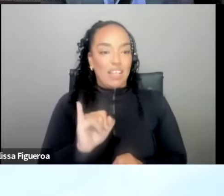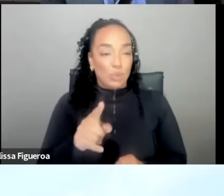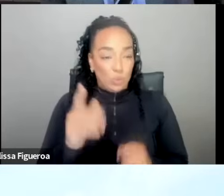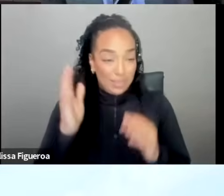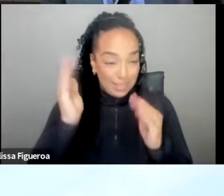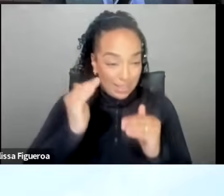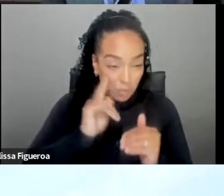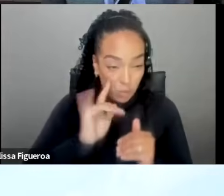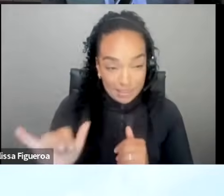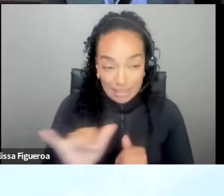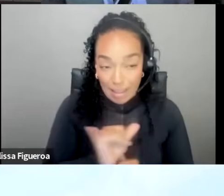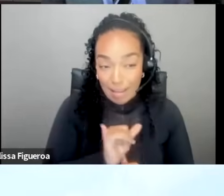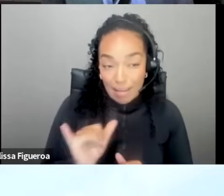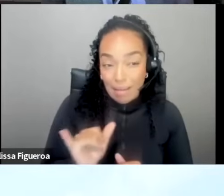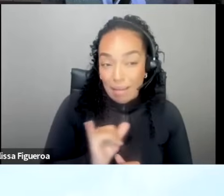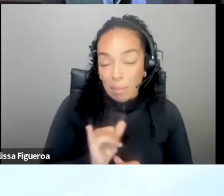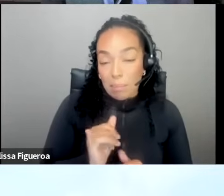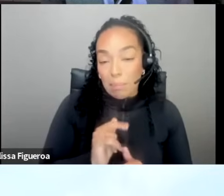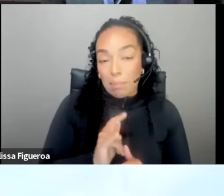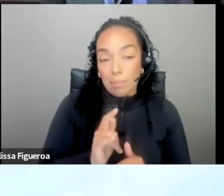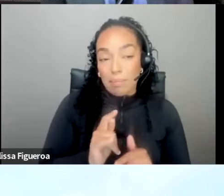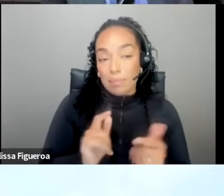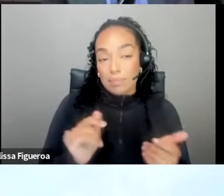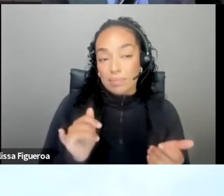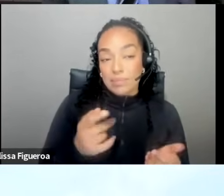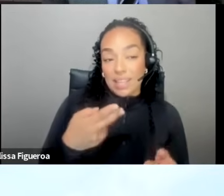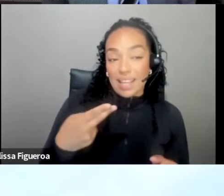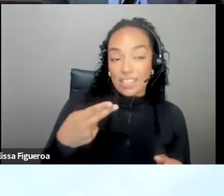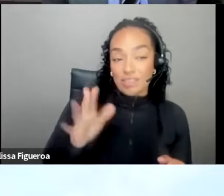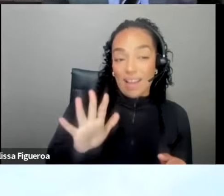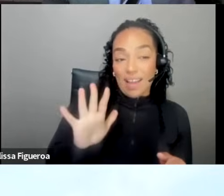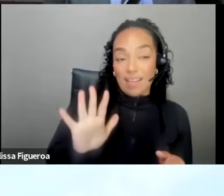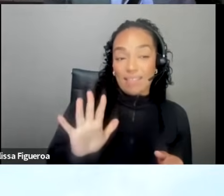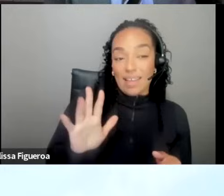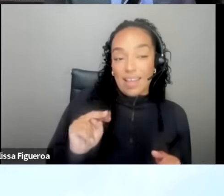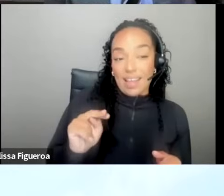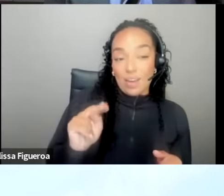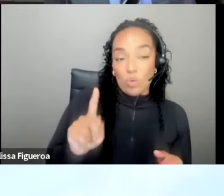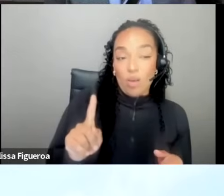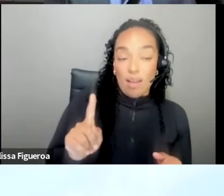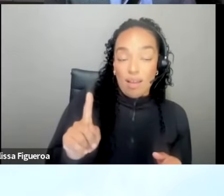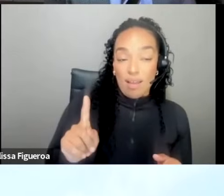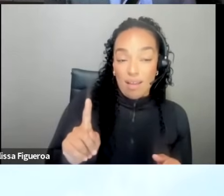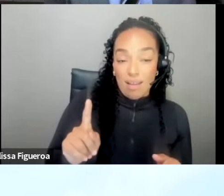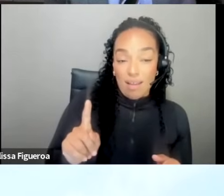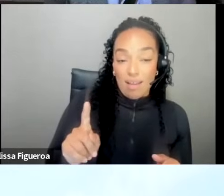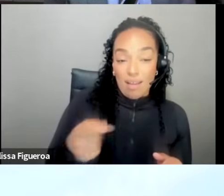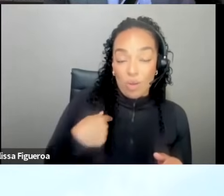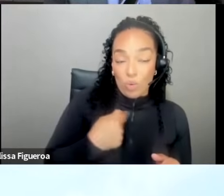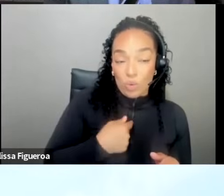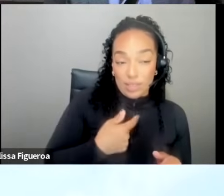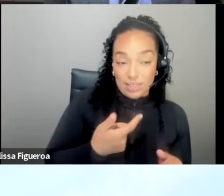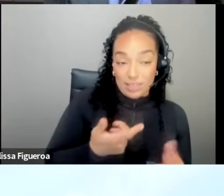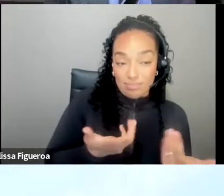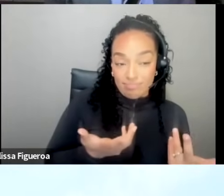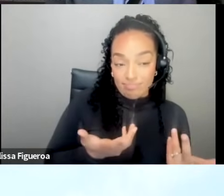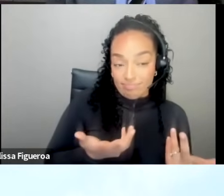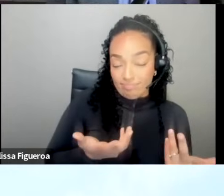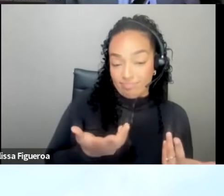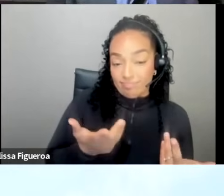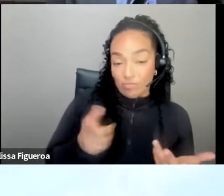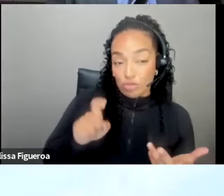similar situation with vaccines for H5N1? And is that something we should be a little clearer about going into this?